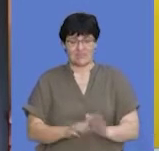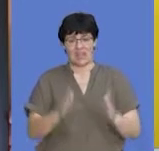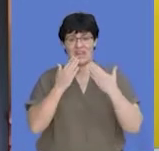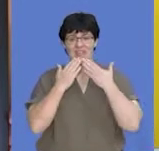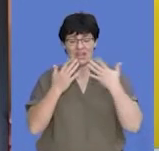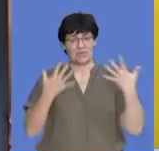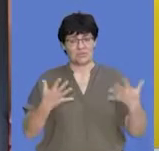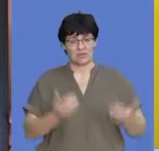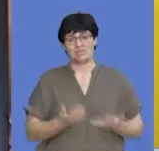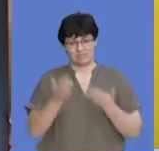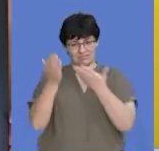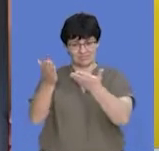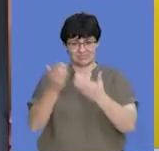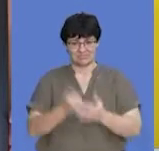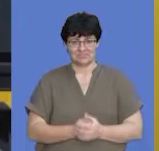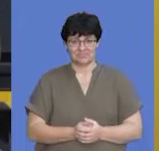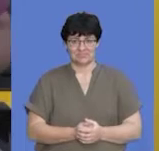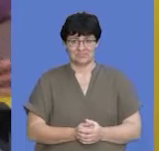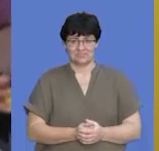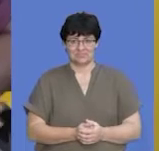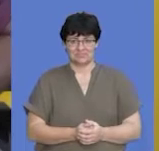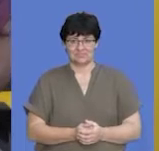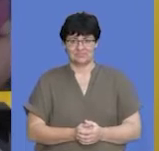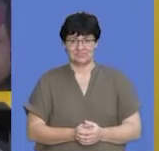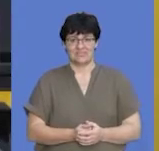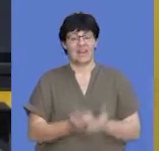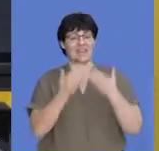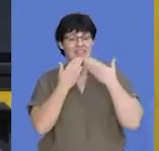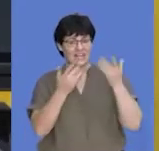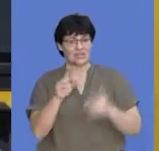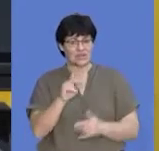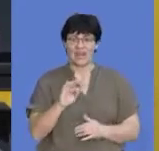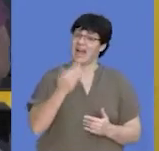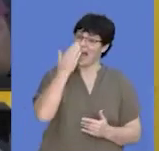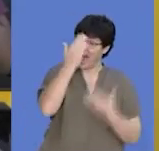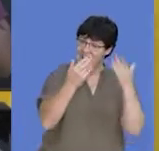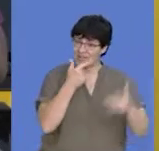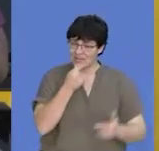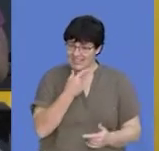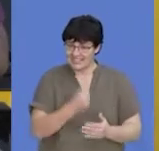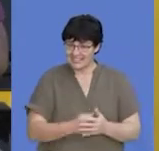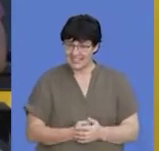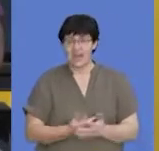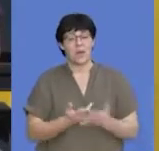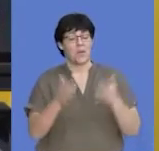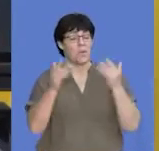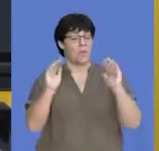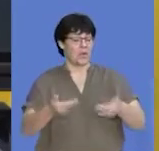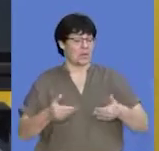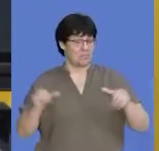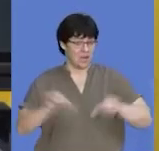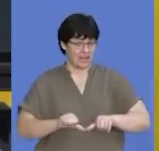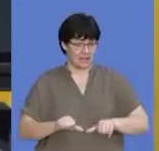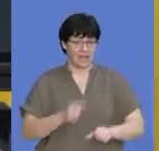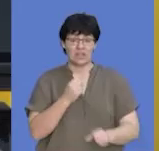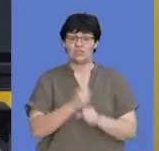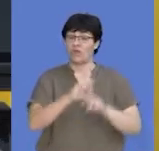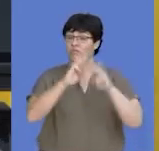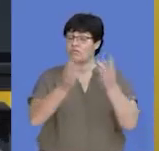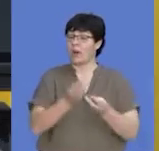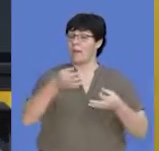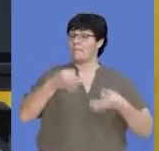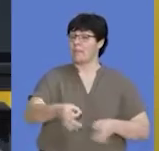you so much, guys, and over to you. Thanks, Looney. Hi, Nicolene. Welcome back. Geography Paper